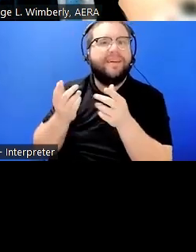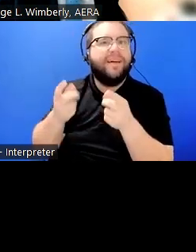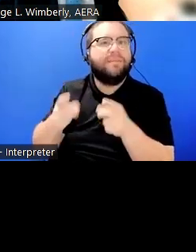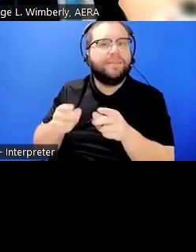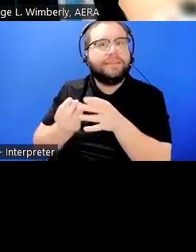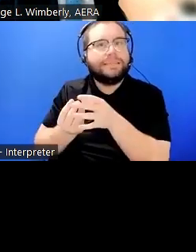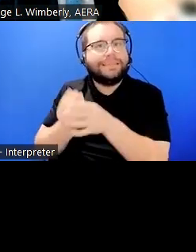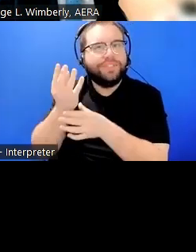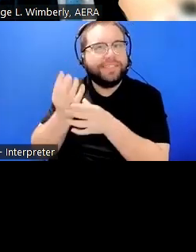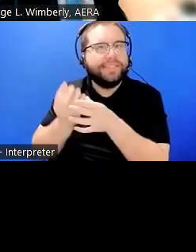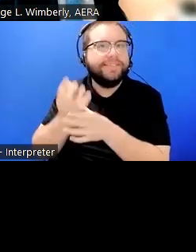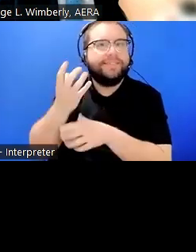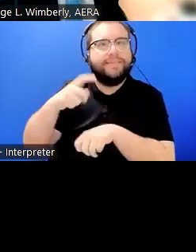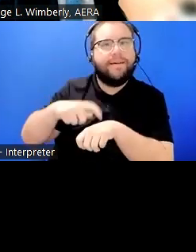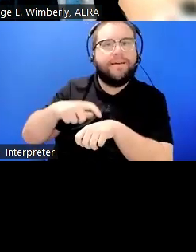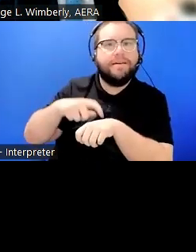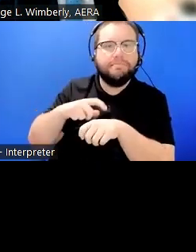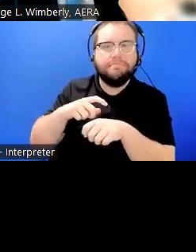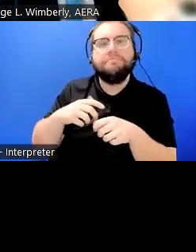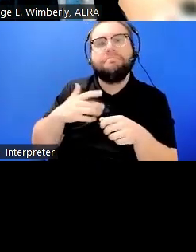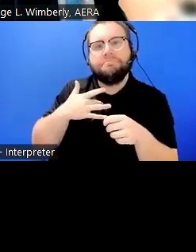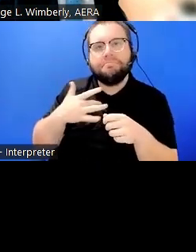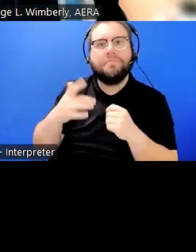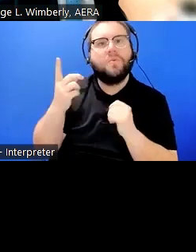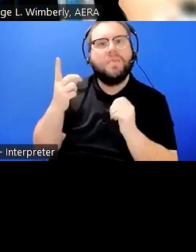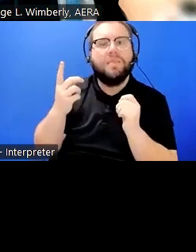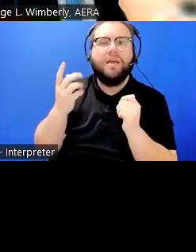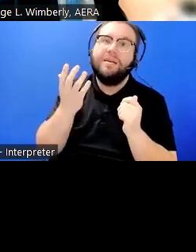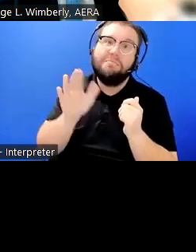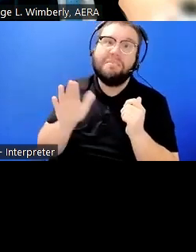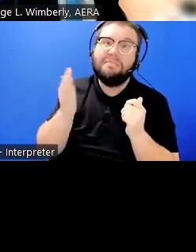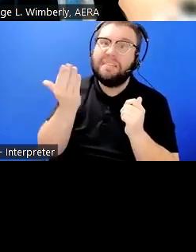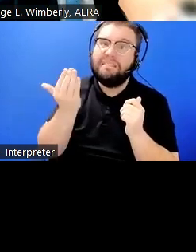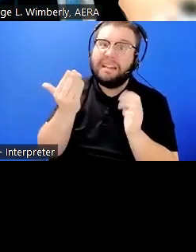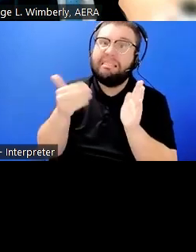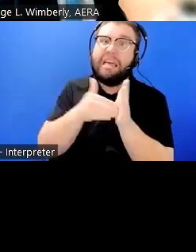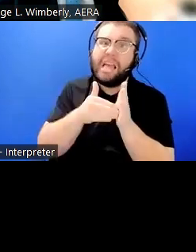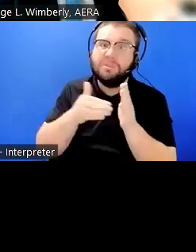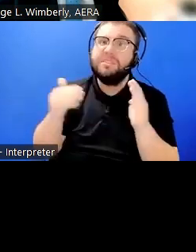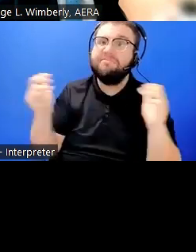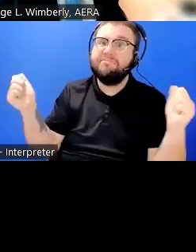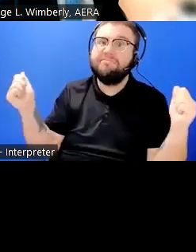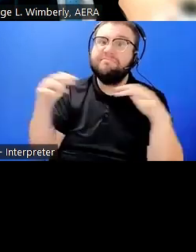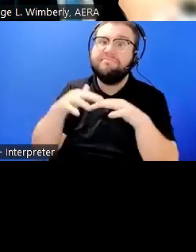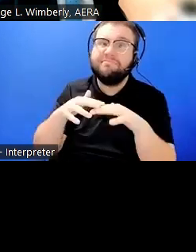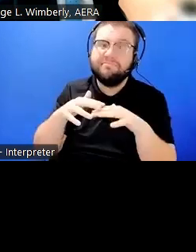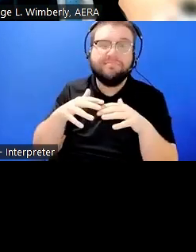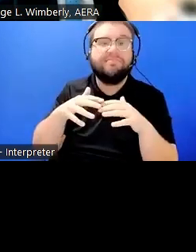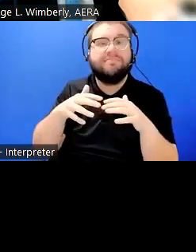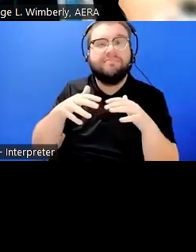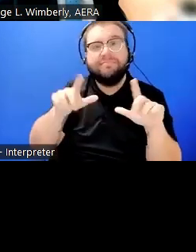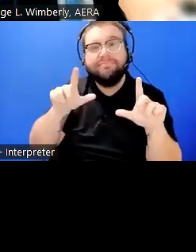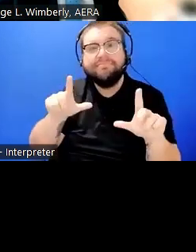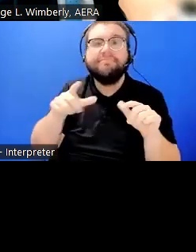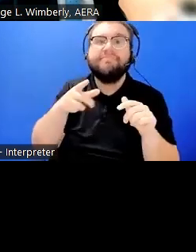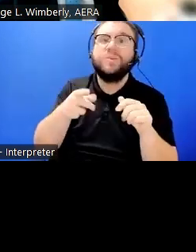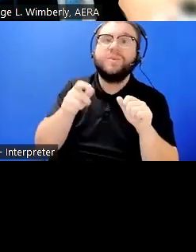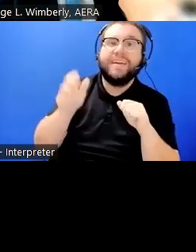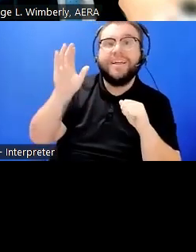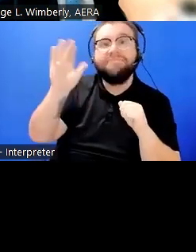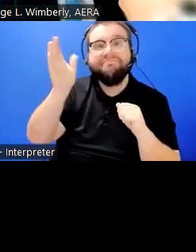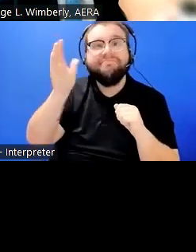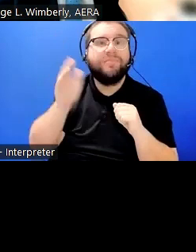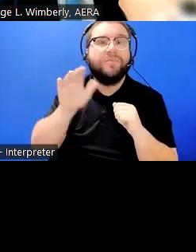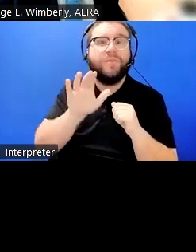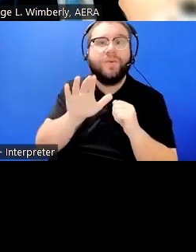about 15,000 or so scholars across sessions, and where you get a chance to present your research and